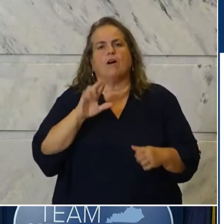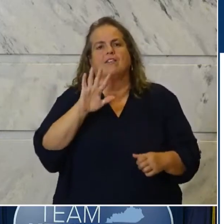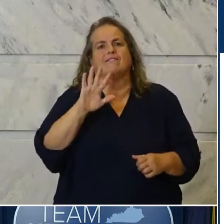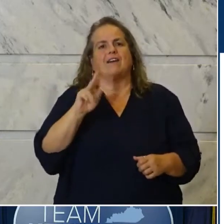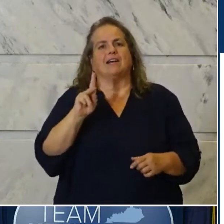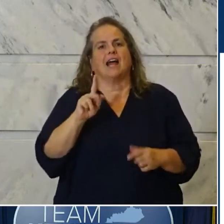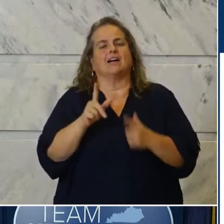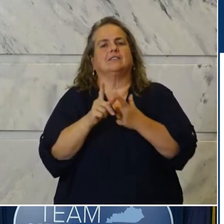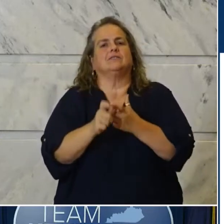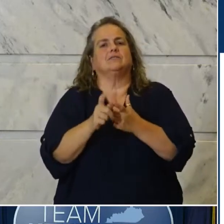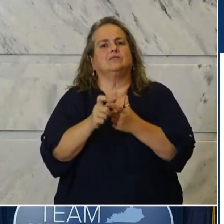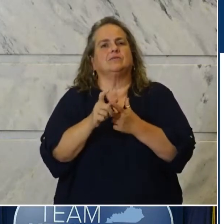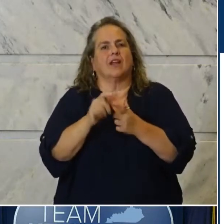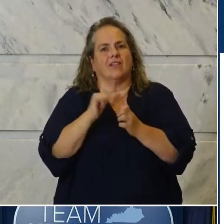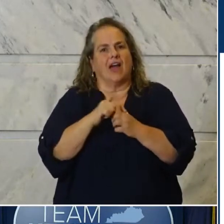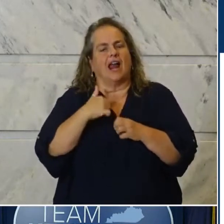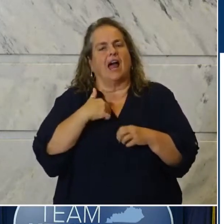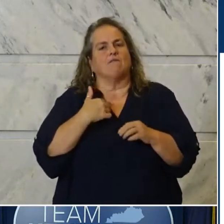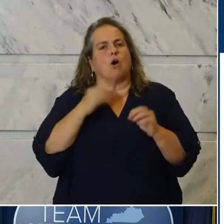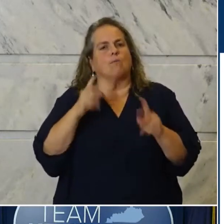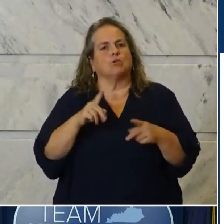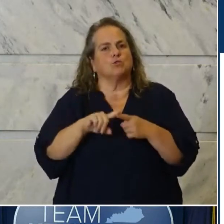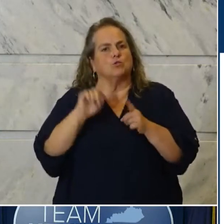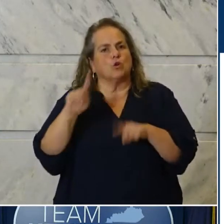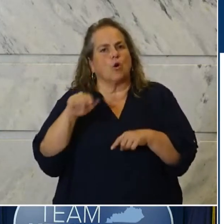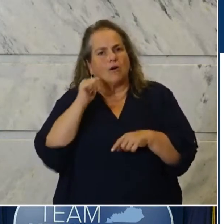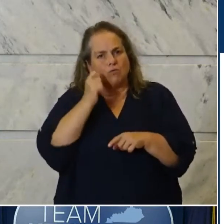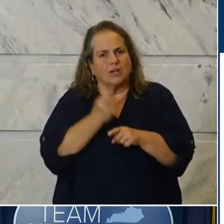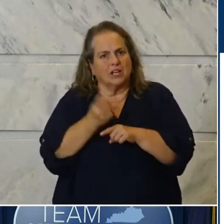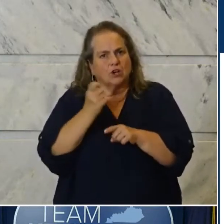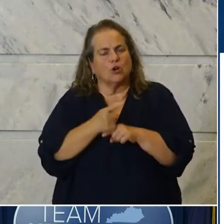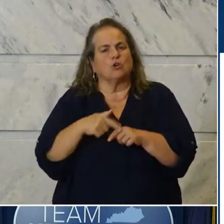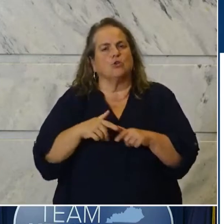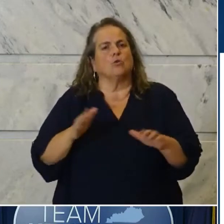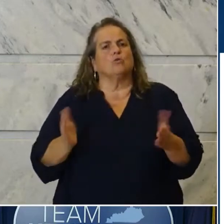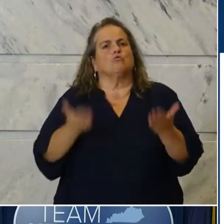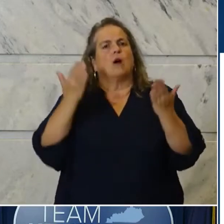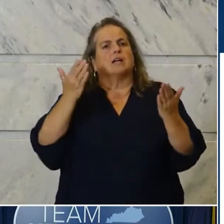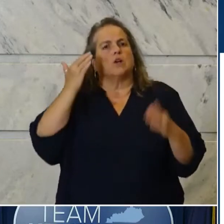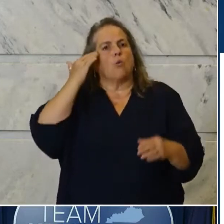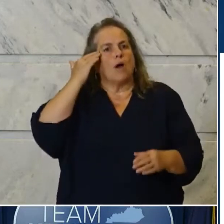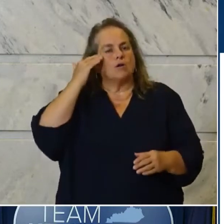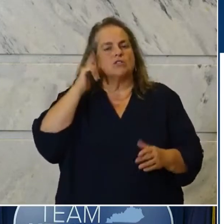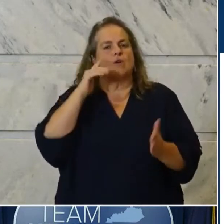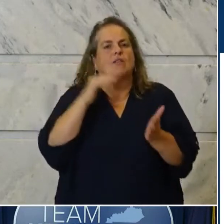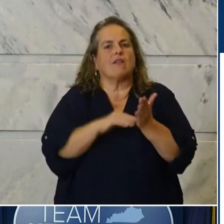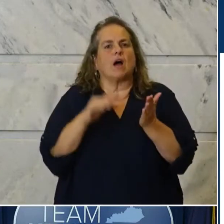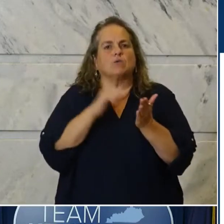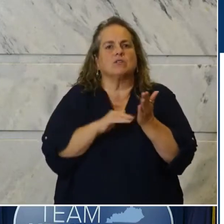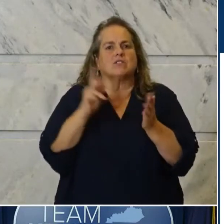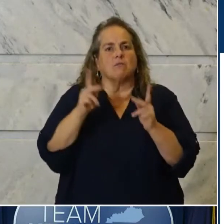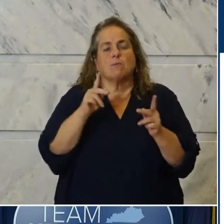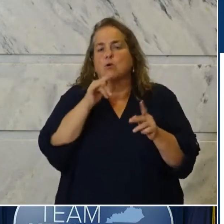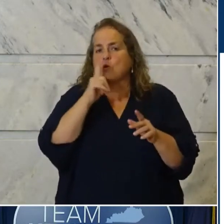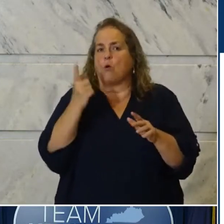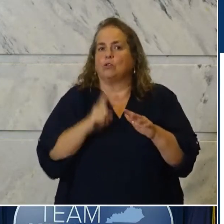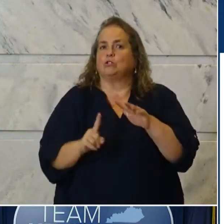to every year to help raise awareness, where thousands of people turn out in Northern